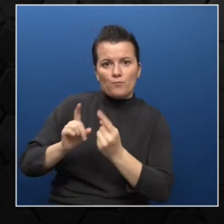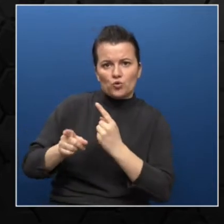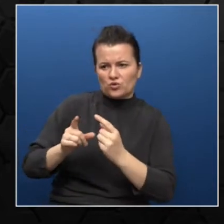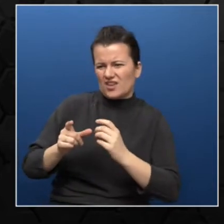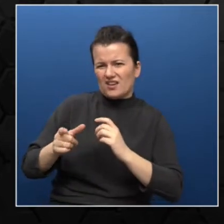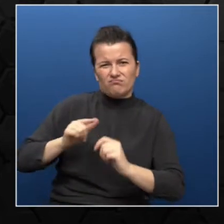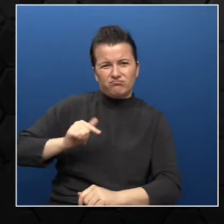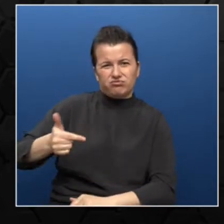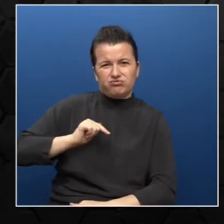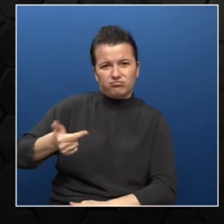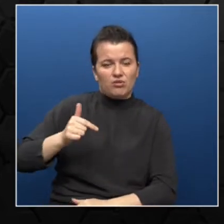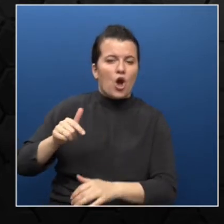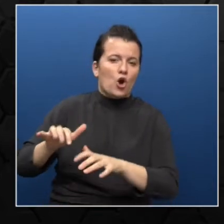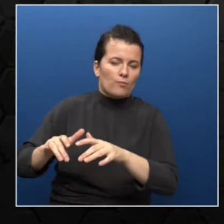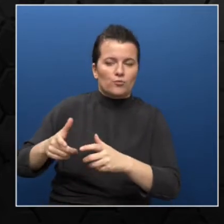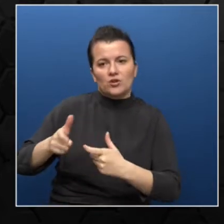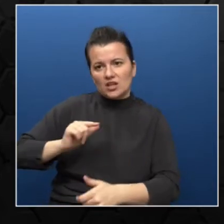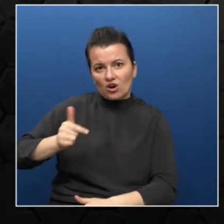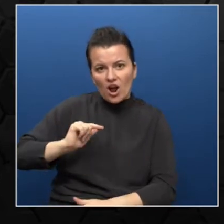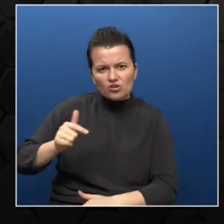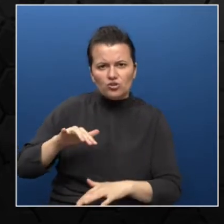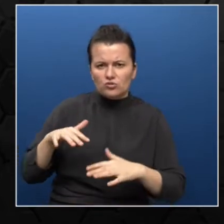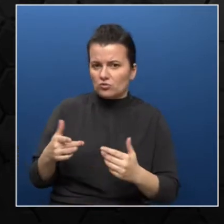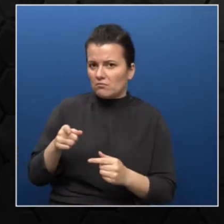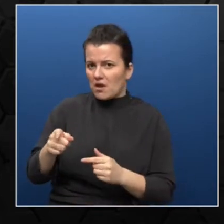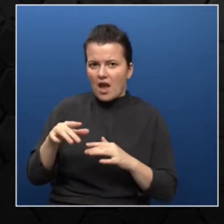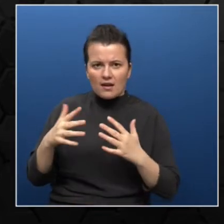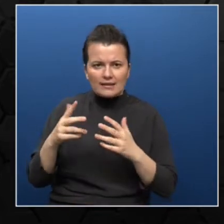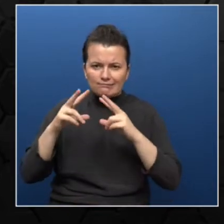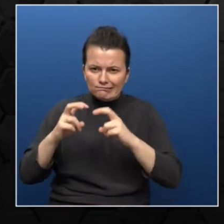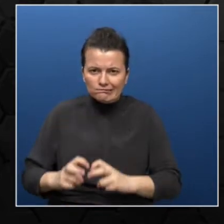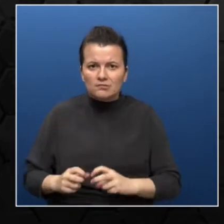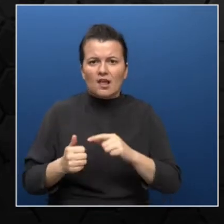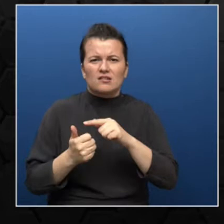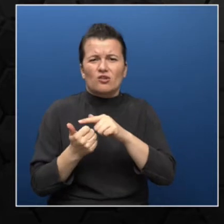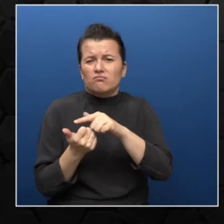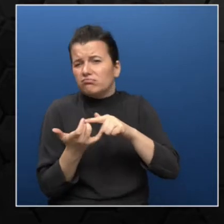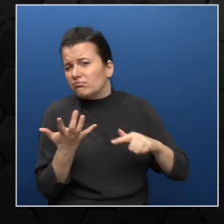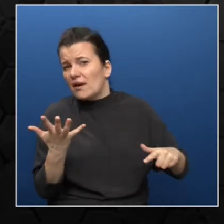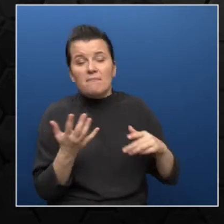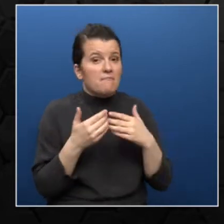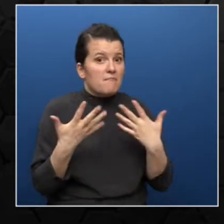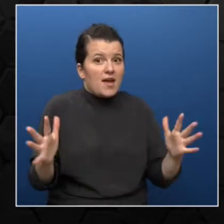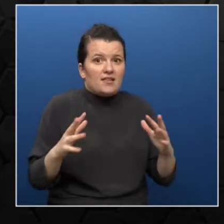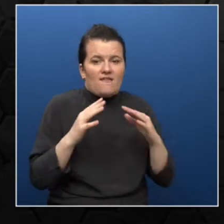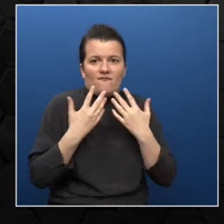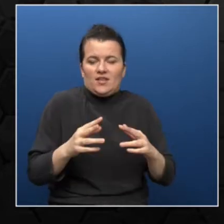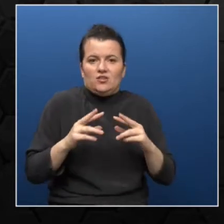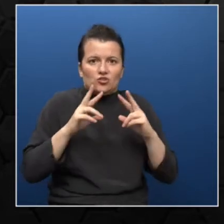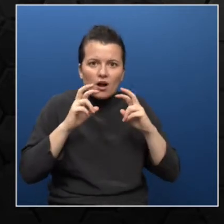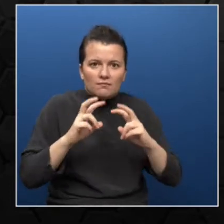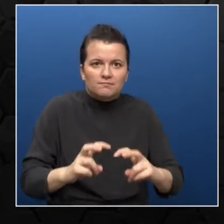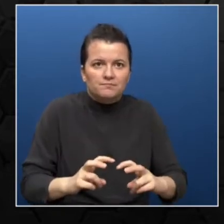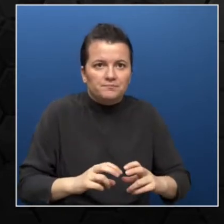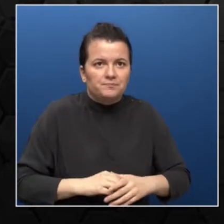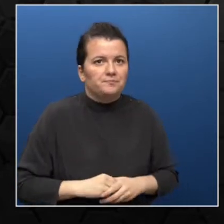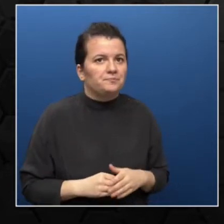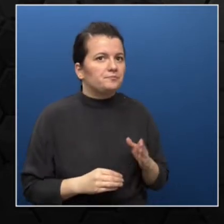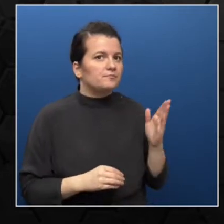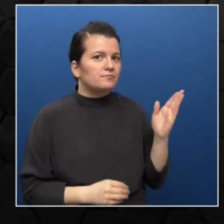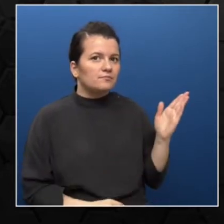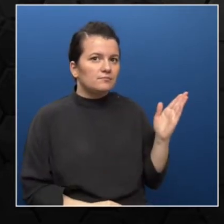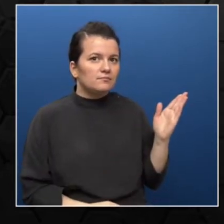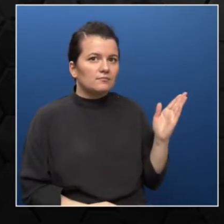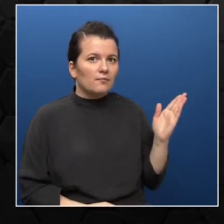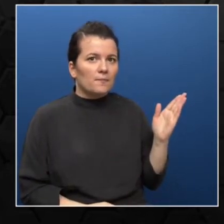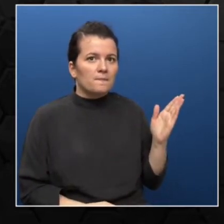whatnot. So what I'm trying to emphasize here is we can train these deep learning